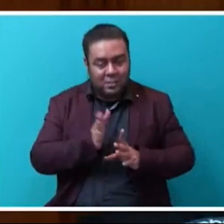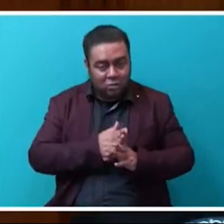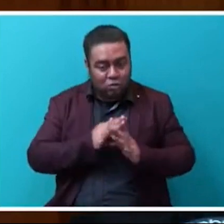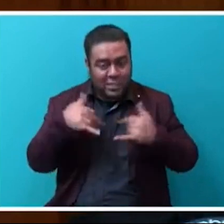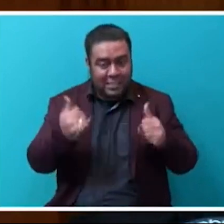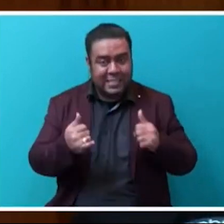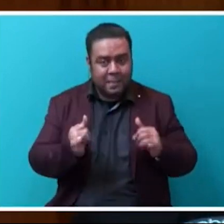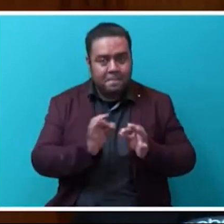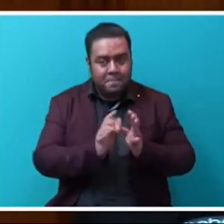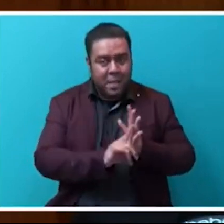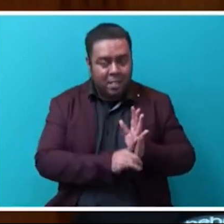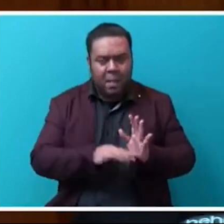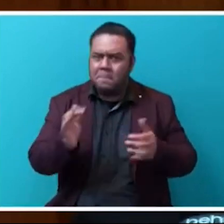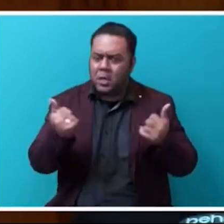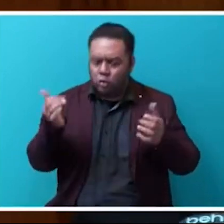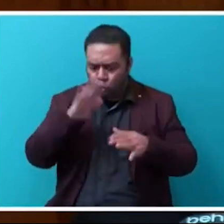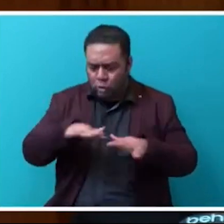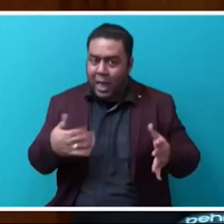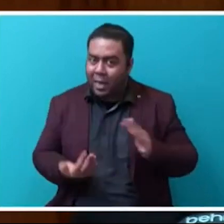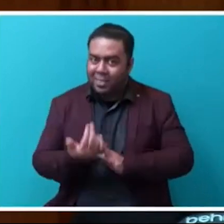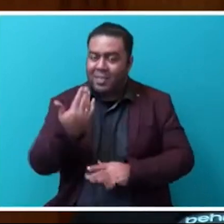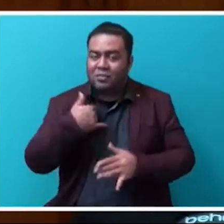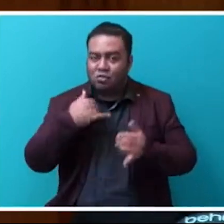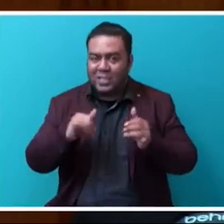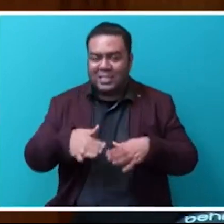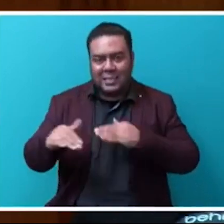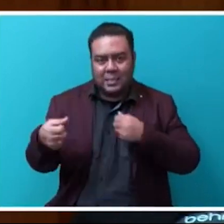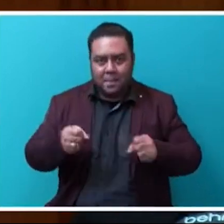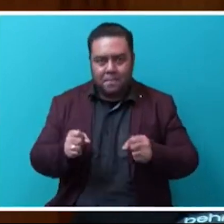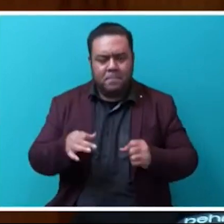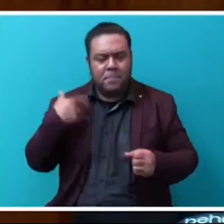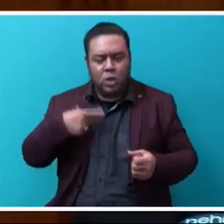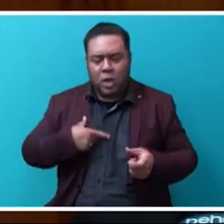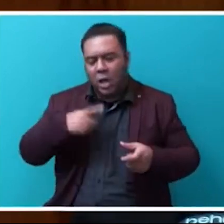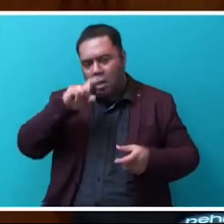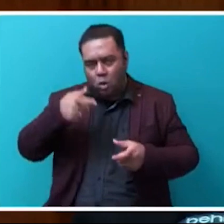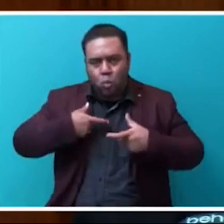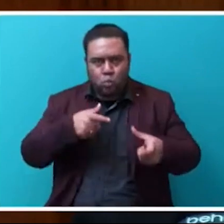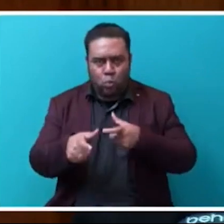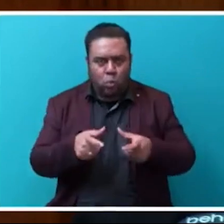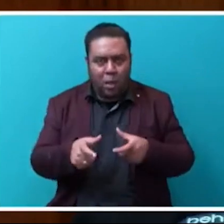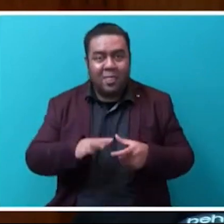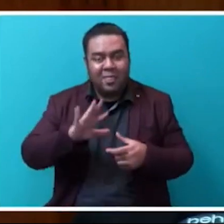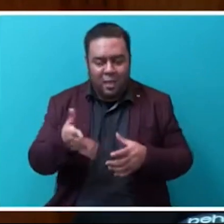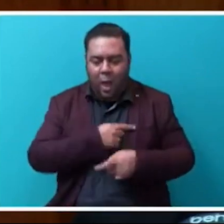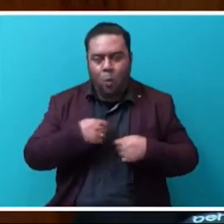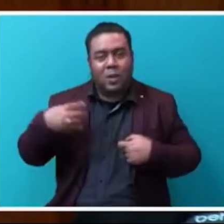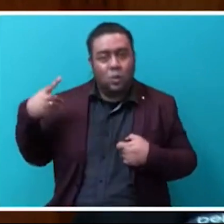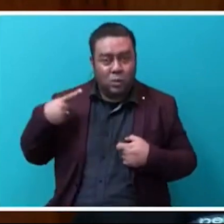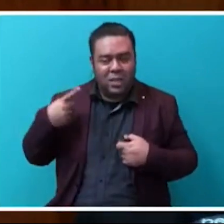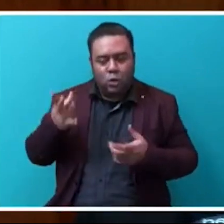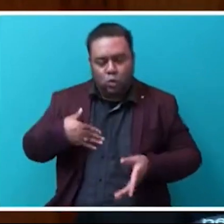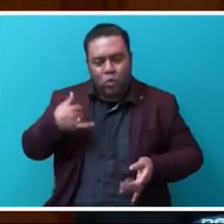many children enter the justice system due to circumstances beyond their control, and it is our duty